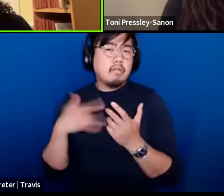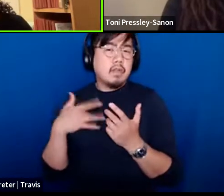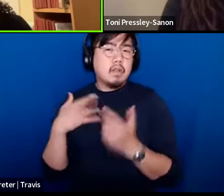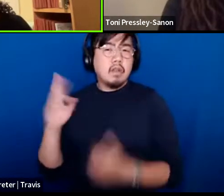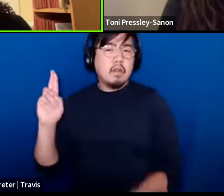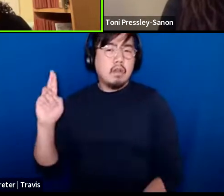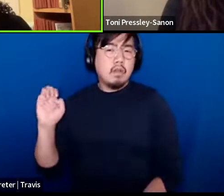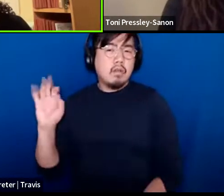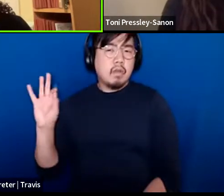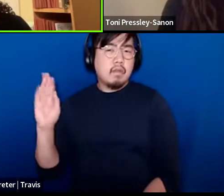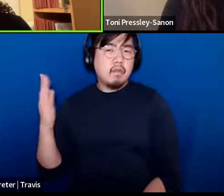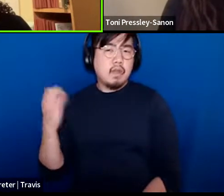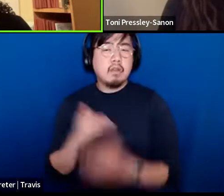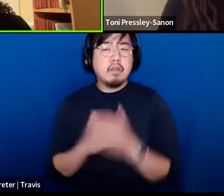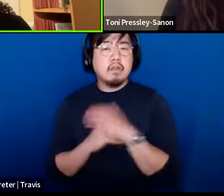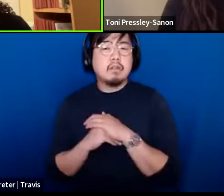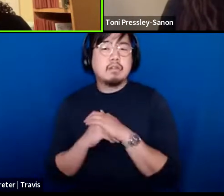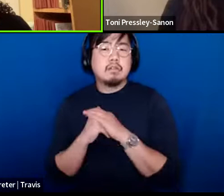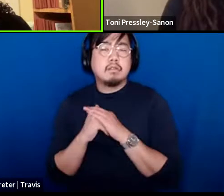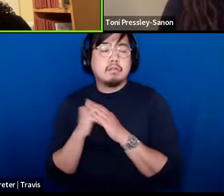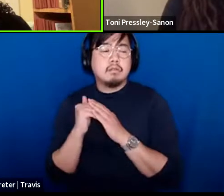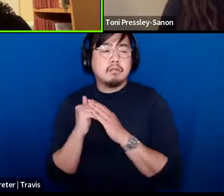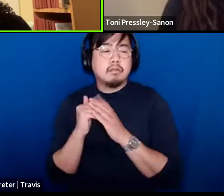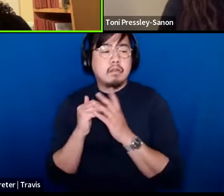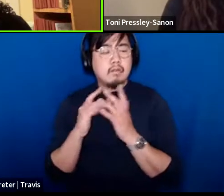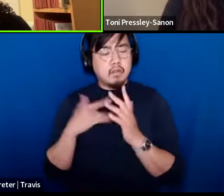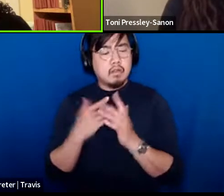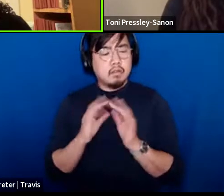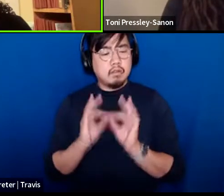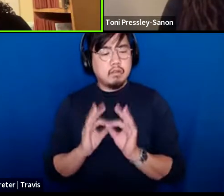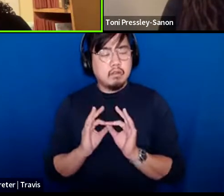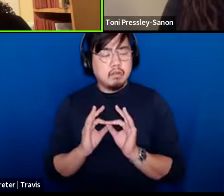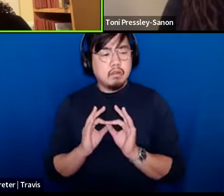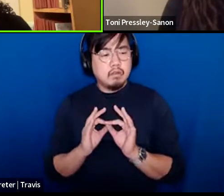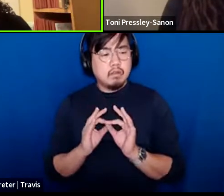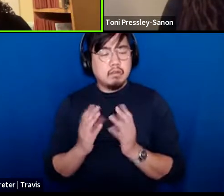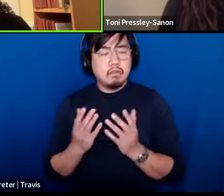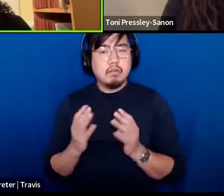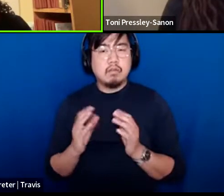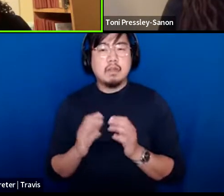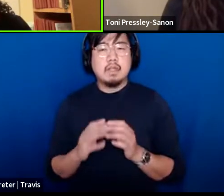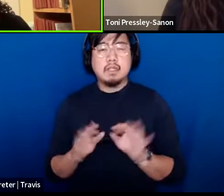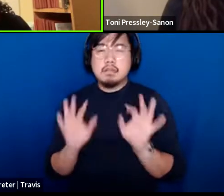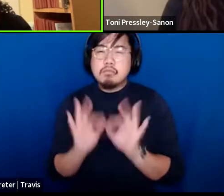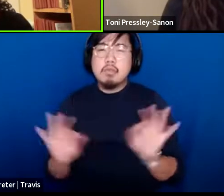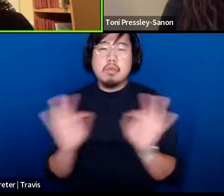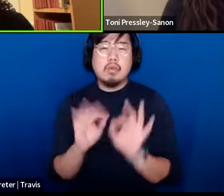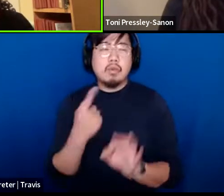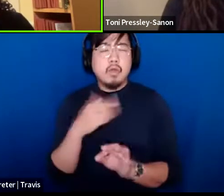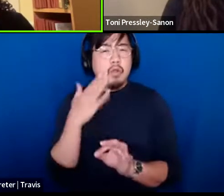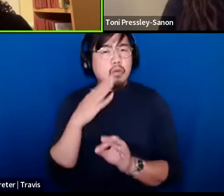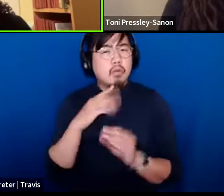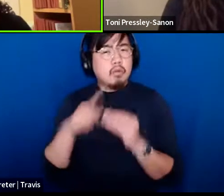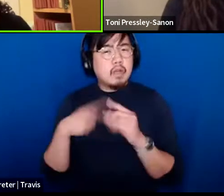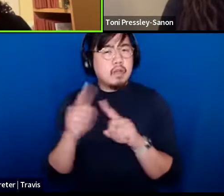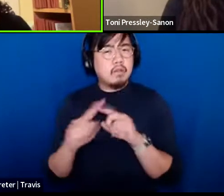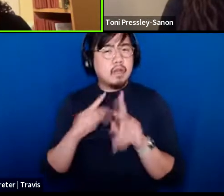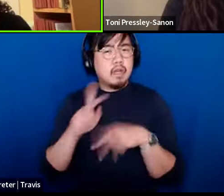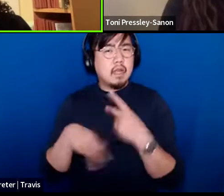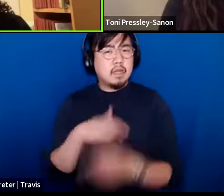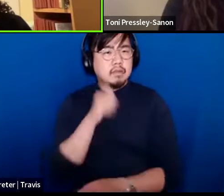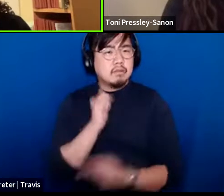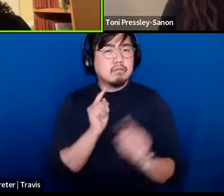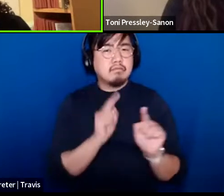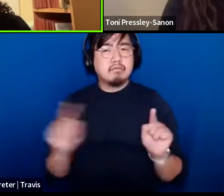we are very clear about those particular forms in a collective sense. And also, as we